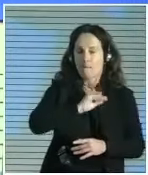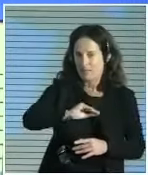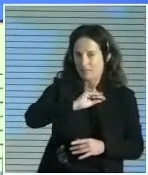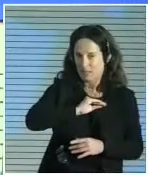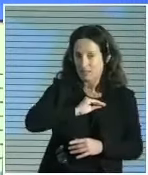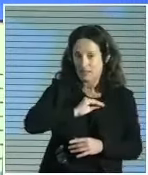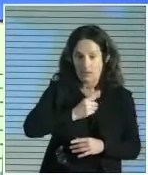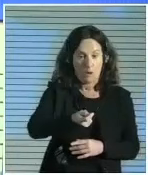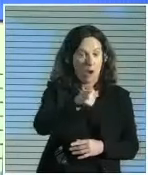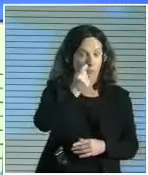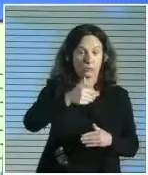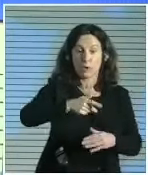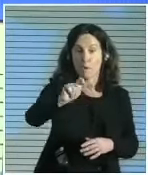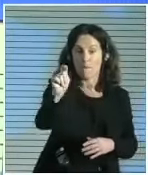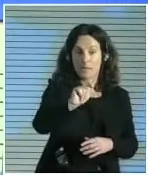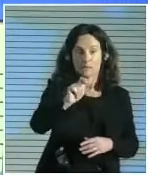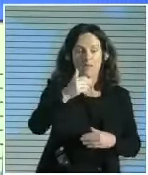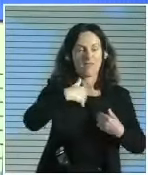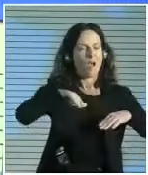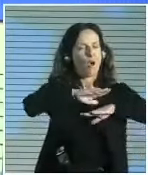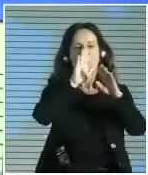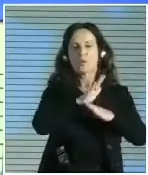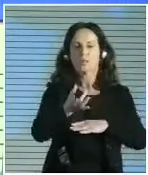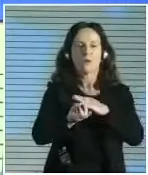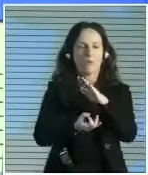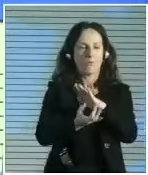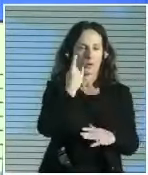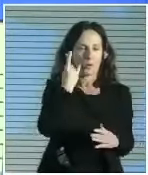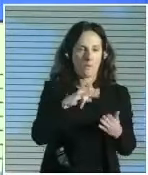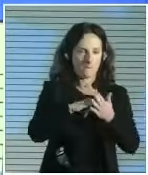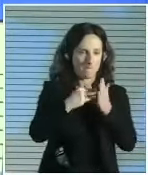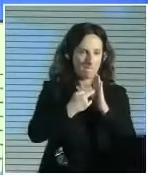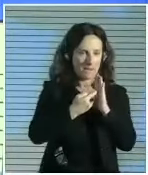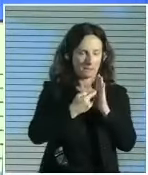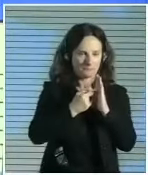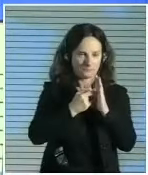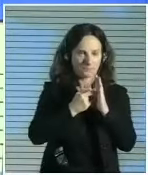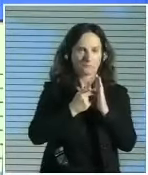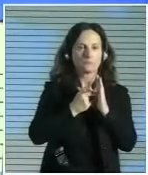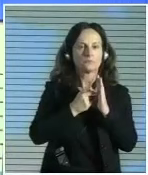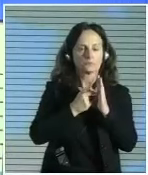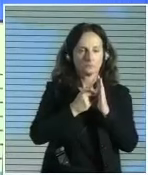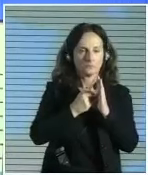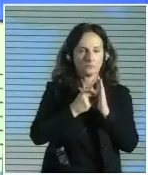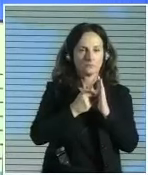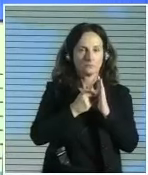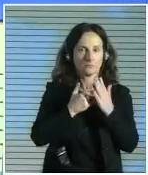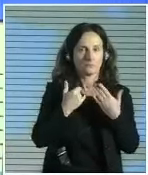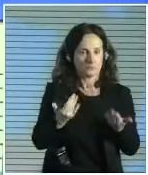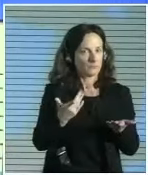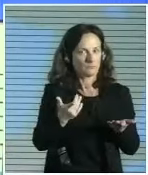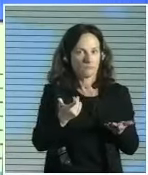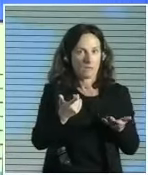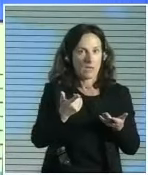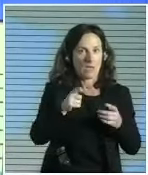finally launch our onboarding plan for the destination business carry out jointly by the